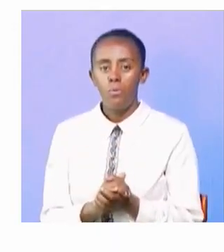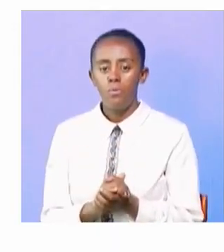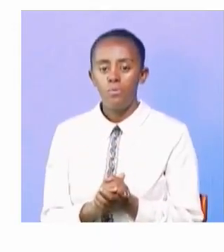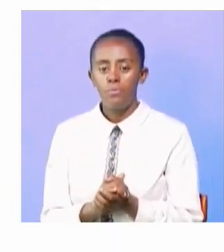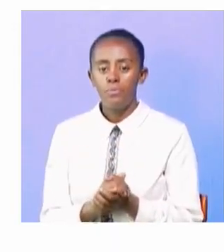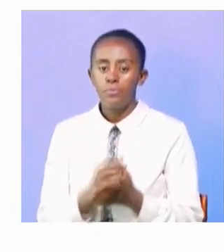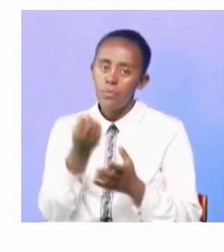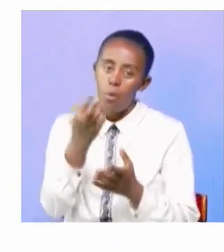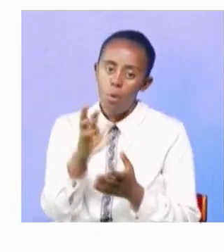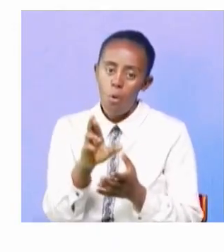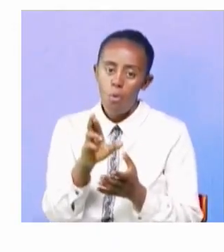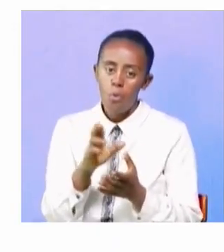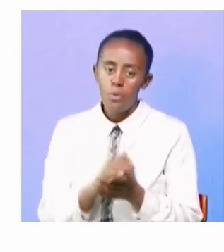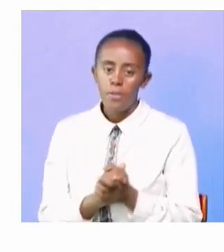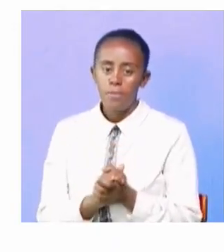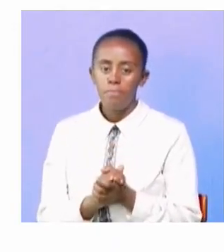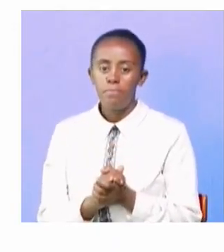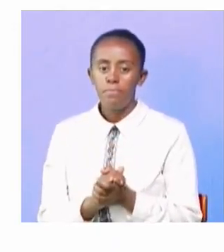or